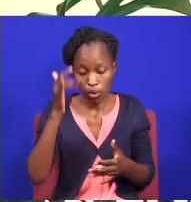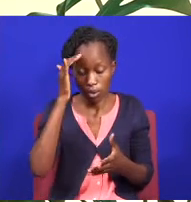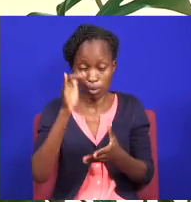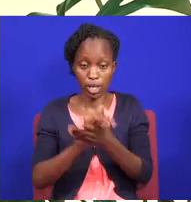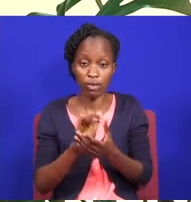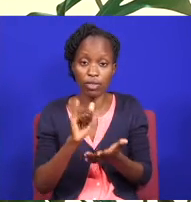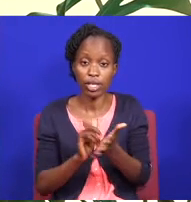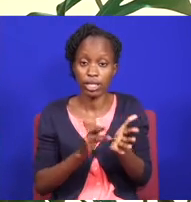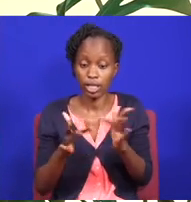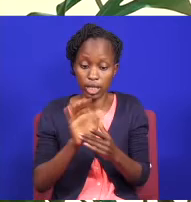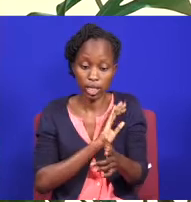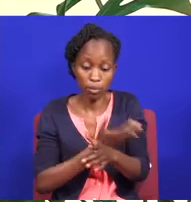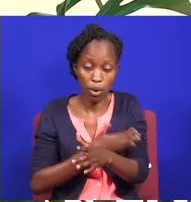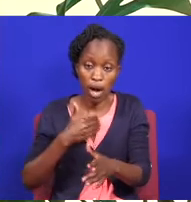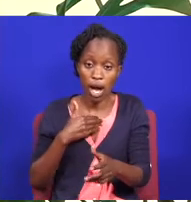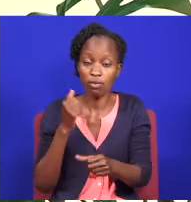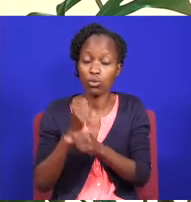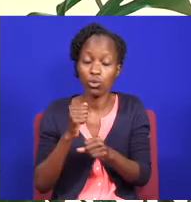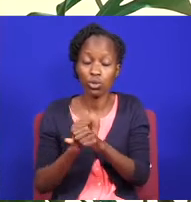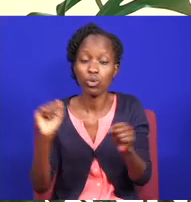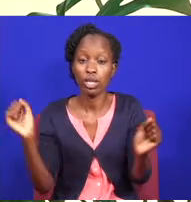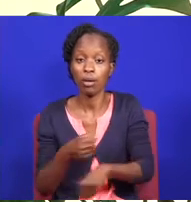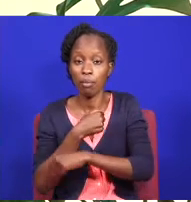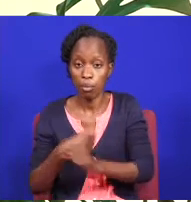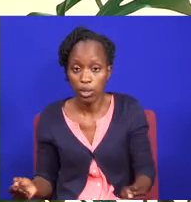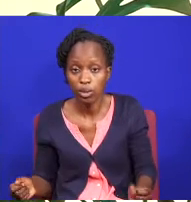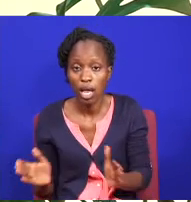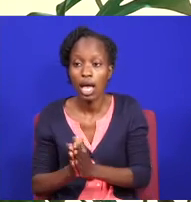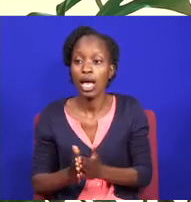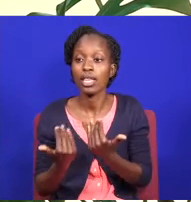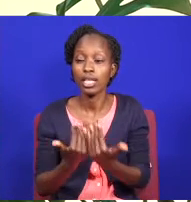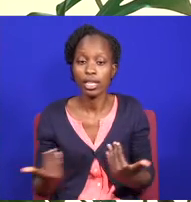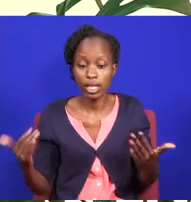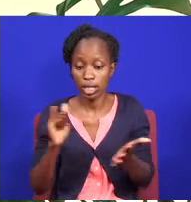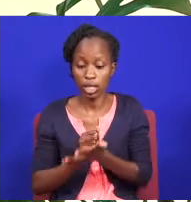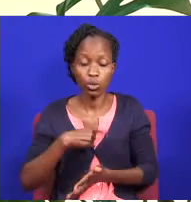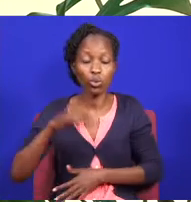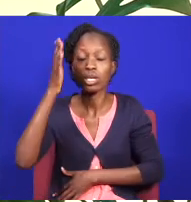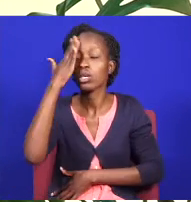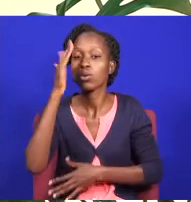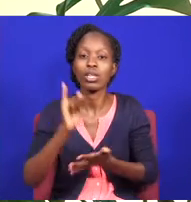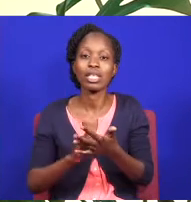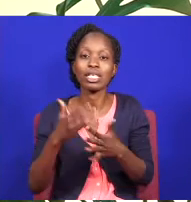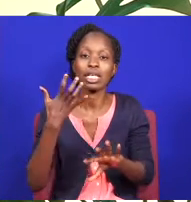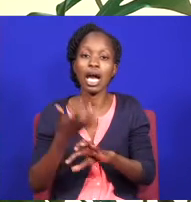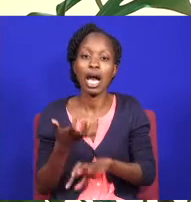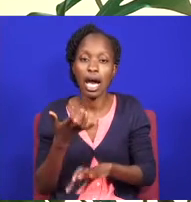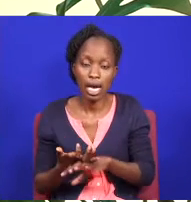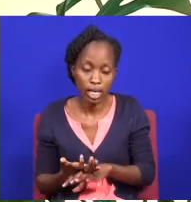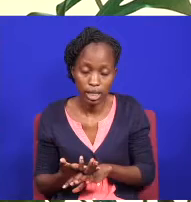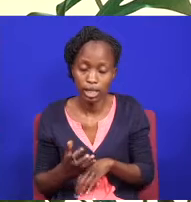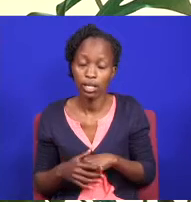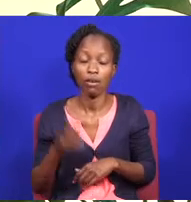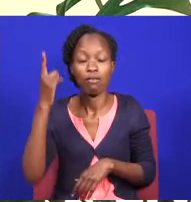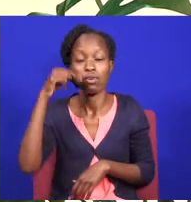has power to do the impossible. And those things that we know, that they are hard and difficult for